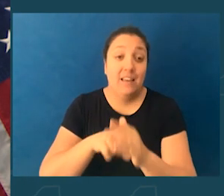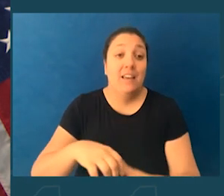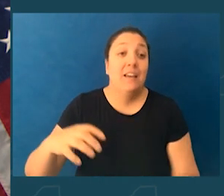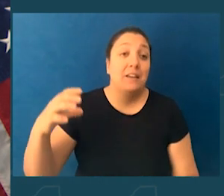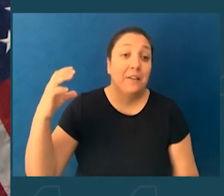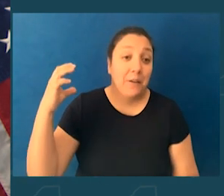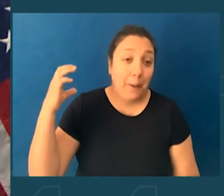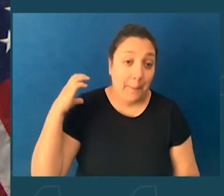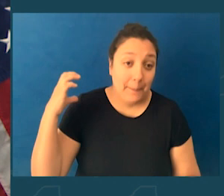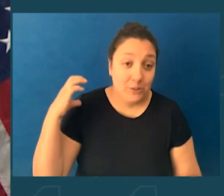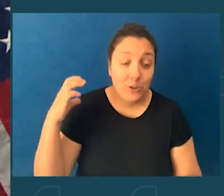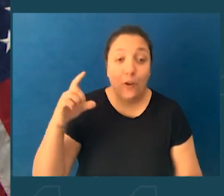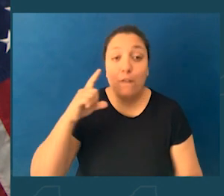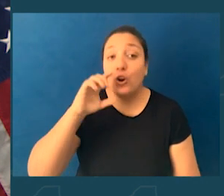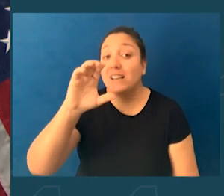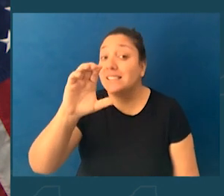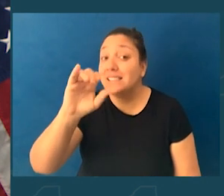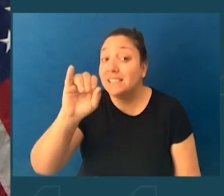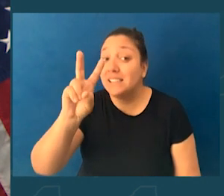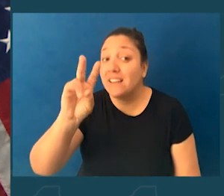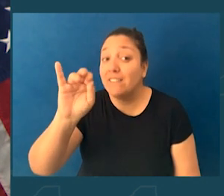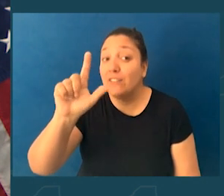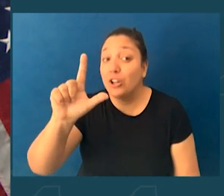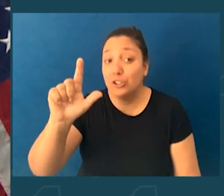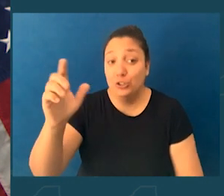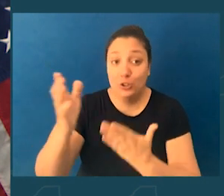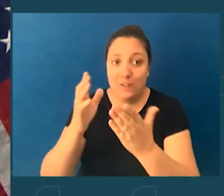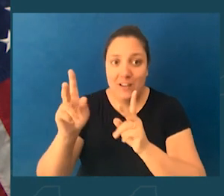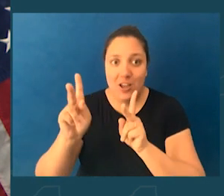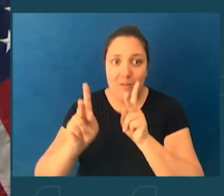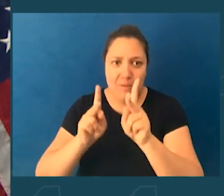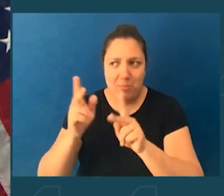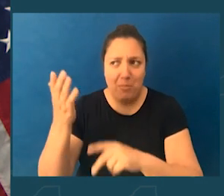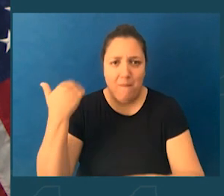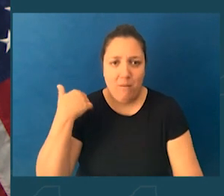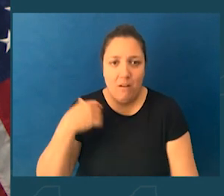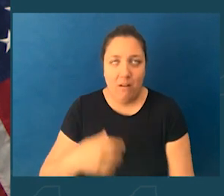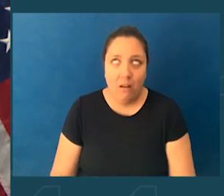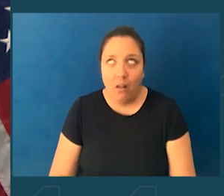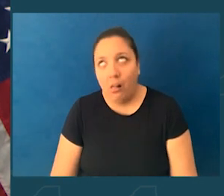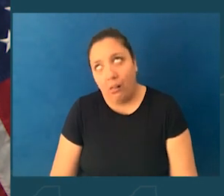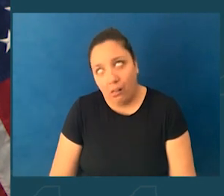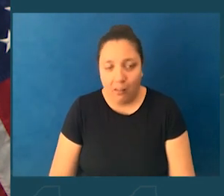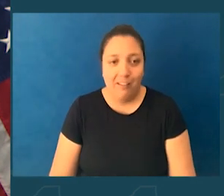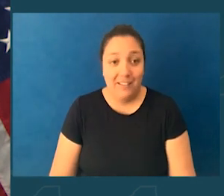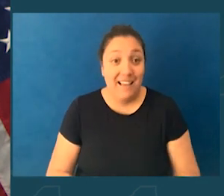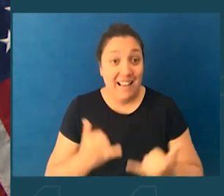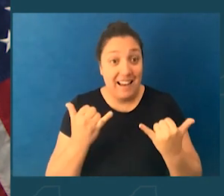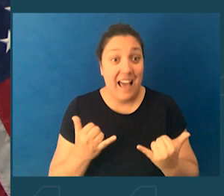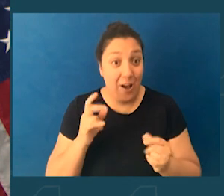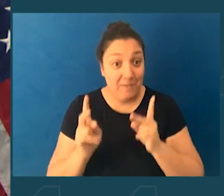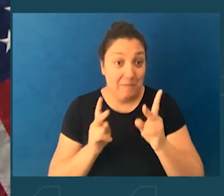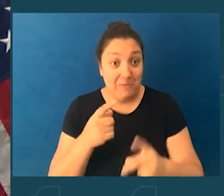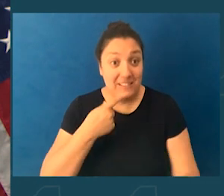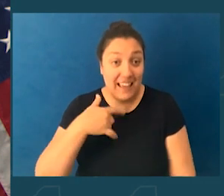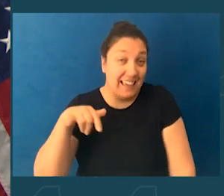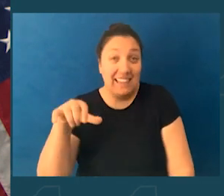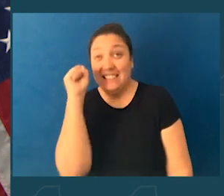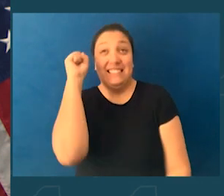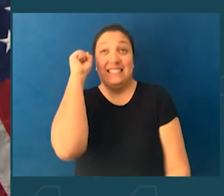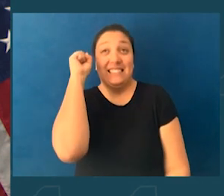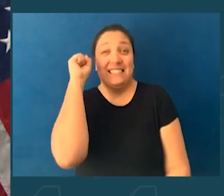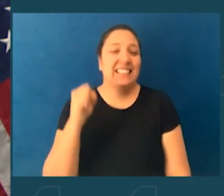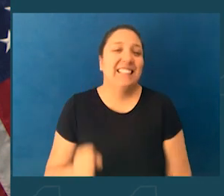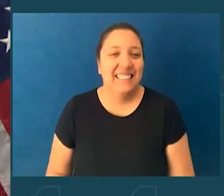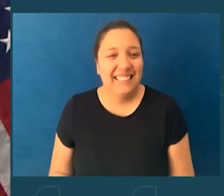would think of the word civil service and go, ugh. And now they say, yes. He has liberated the ability for millions